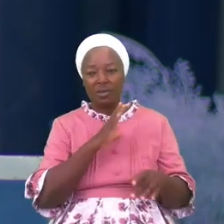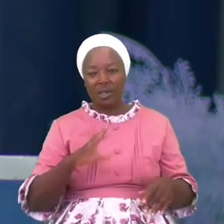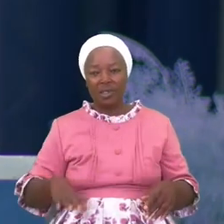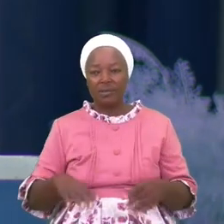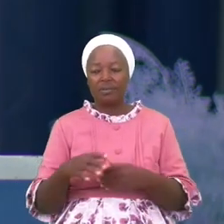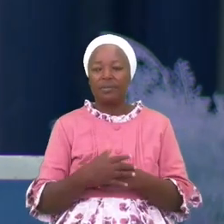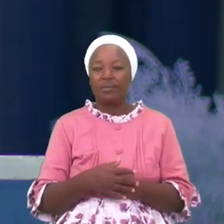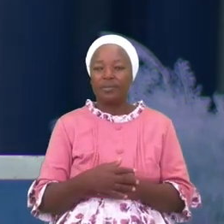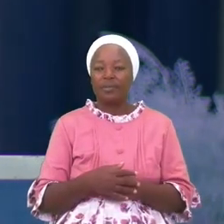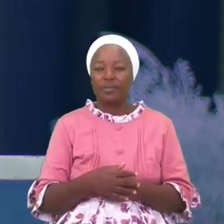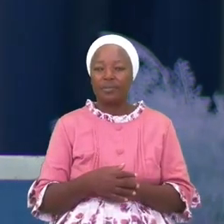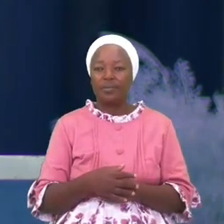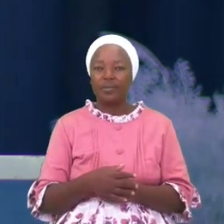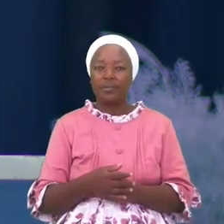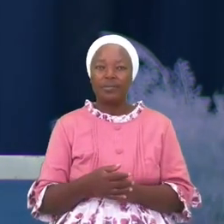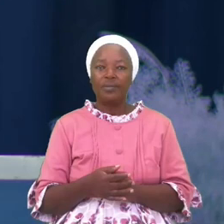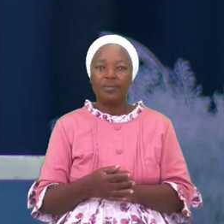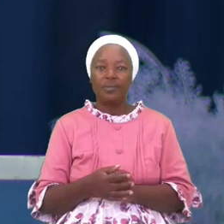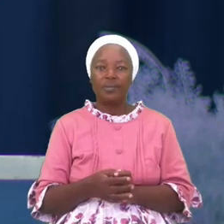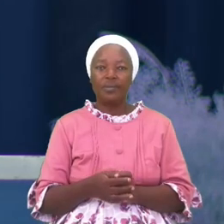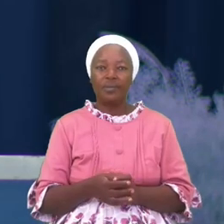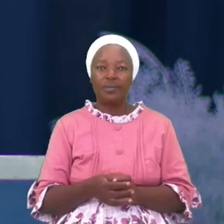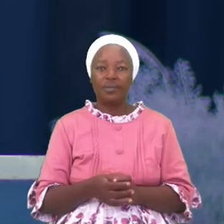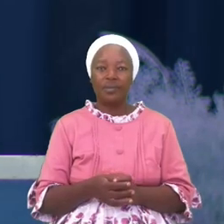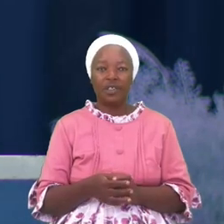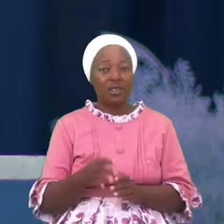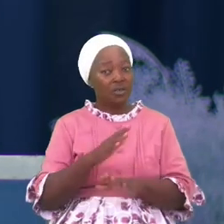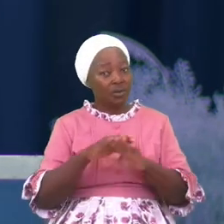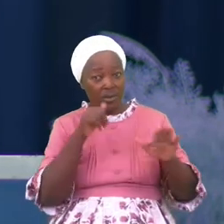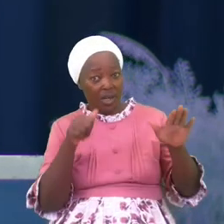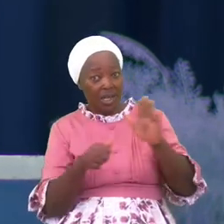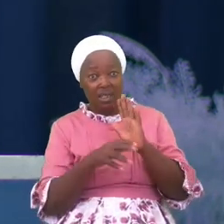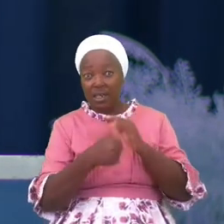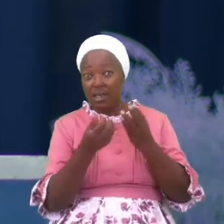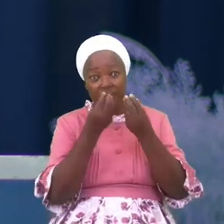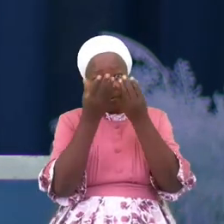Don't hide any information. Do everything